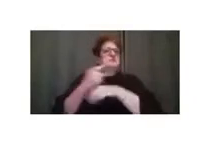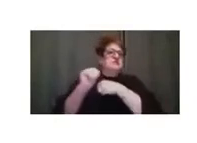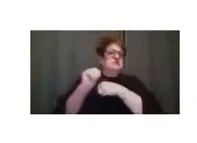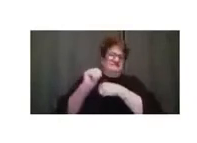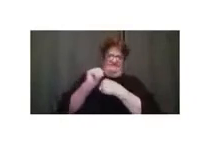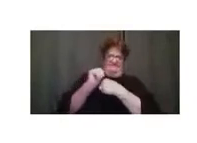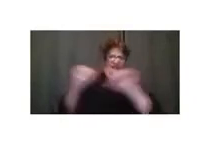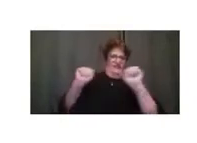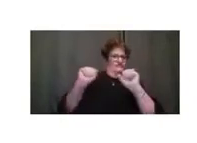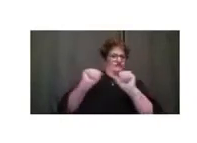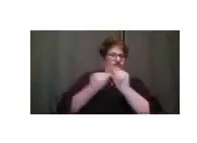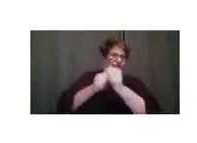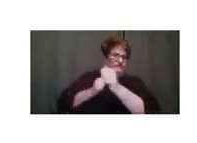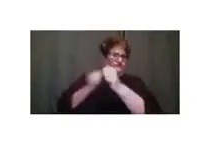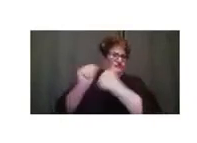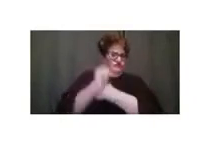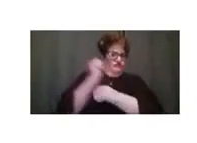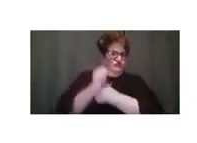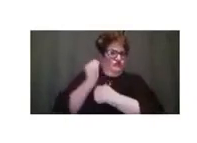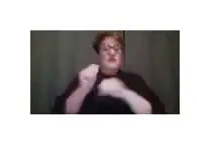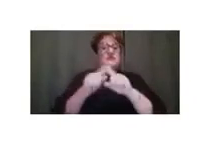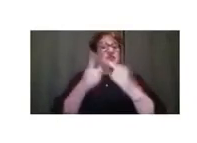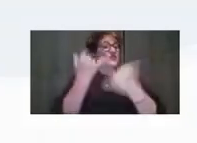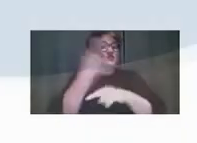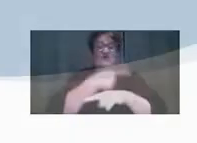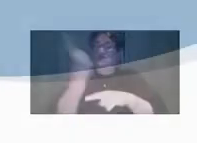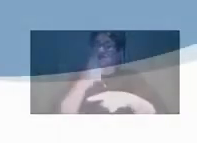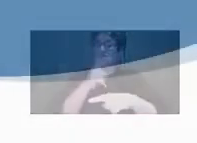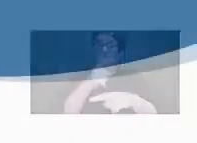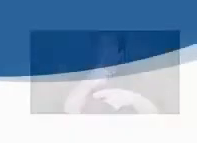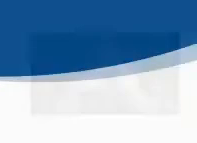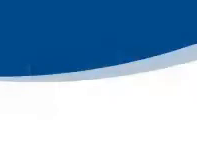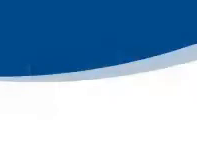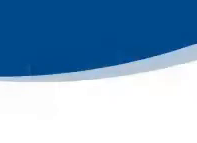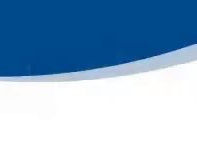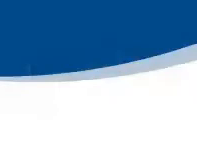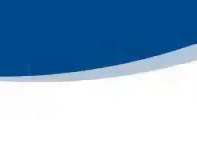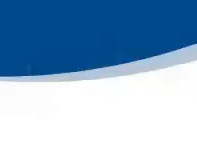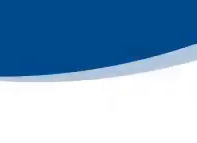of man, but in our modern society, it can have negative real-world consequences.